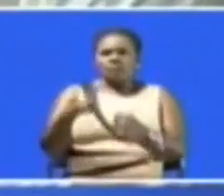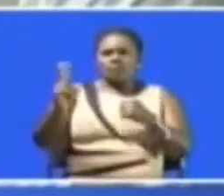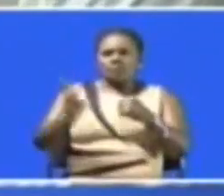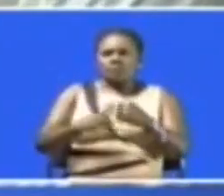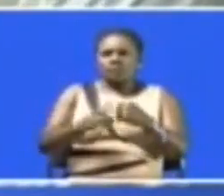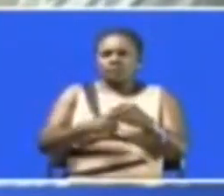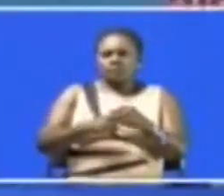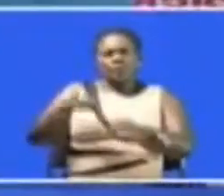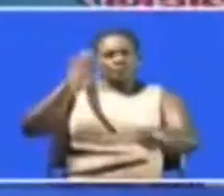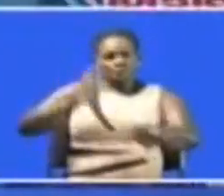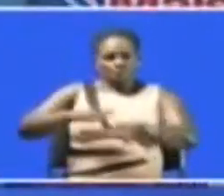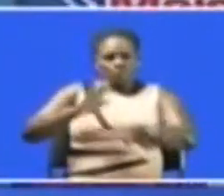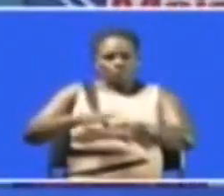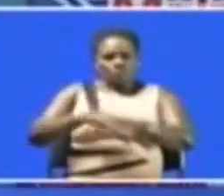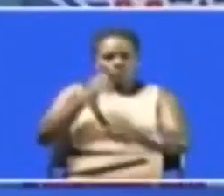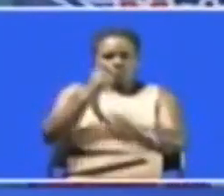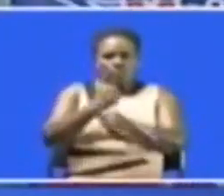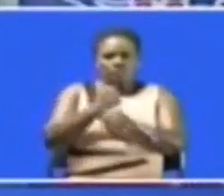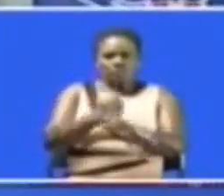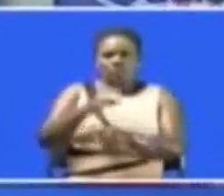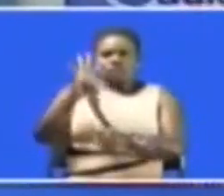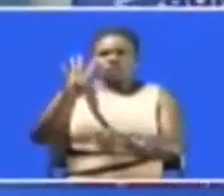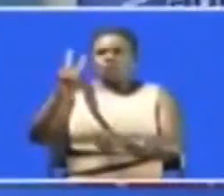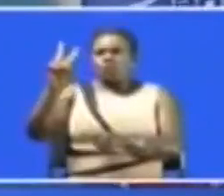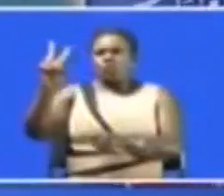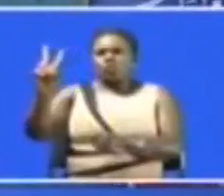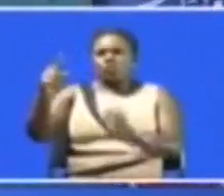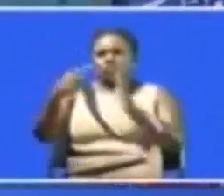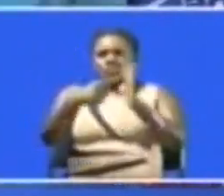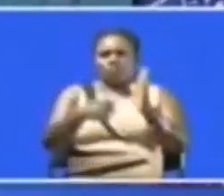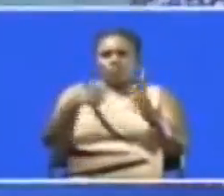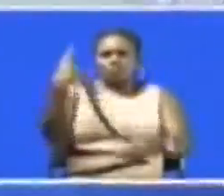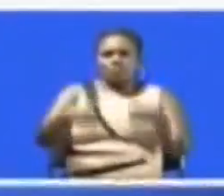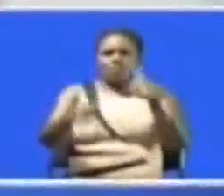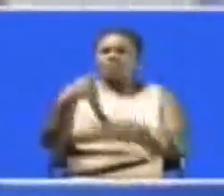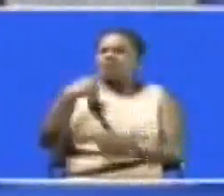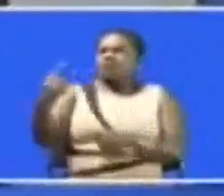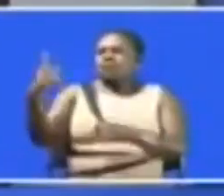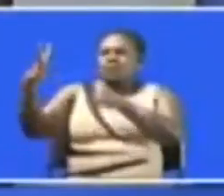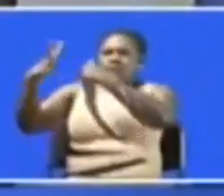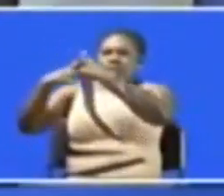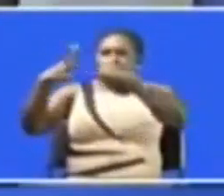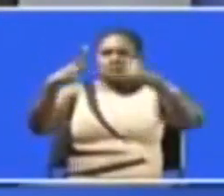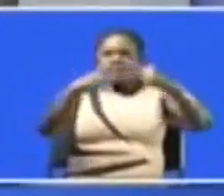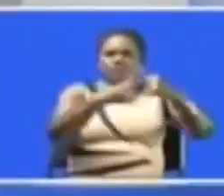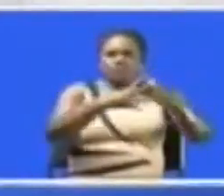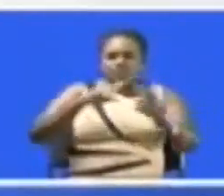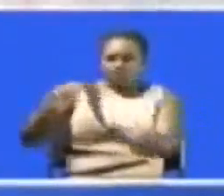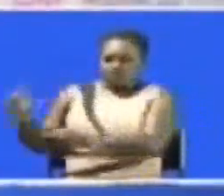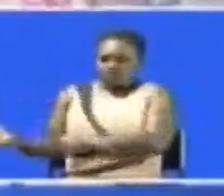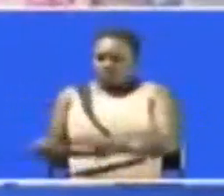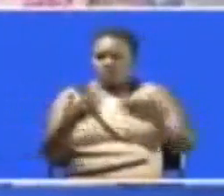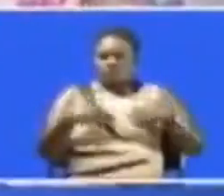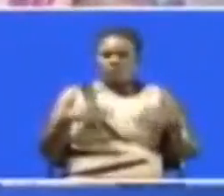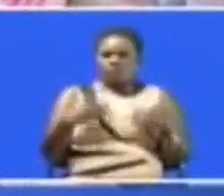ago, posted a commendable round total of 42 Stableford points to prevail over 199